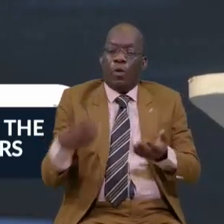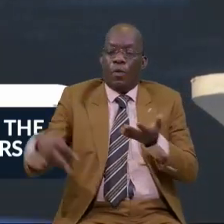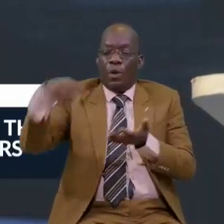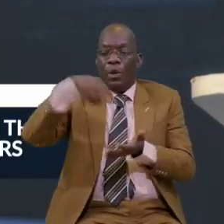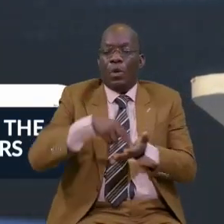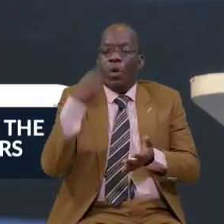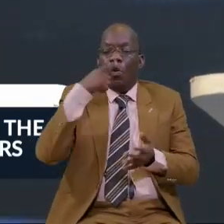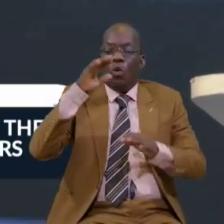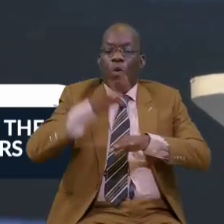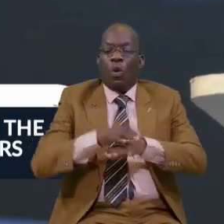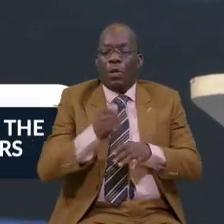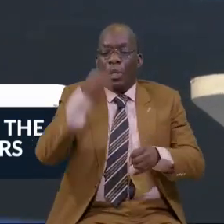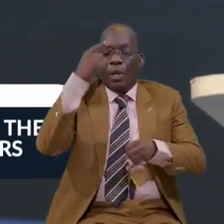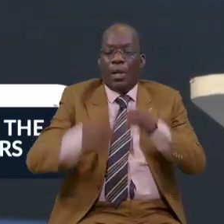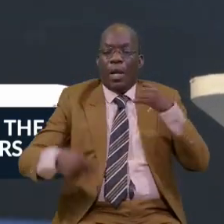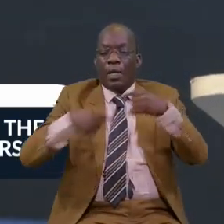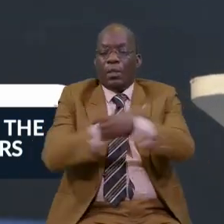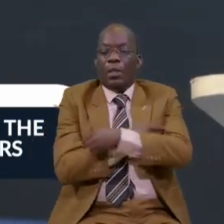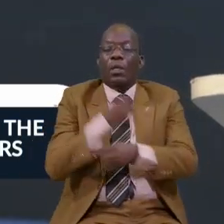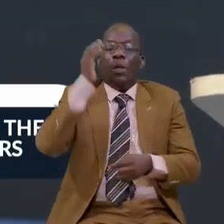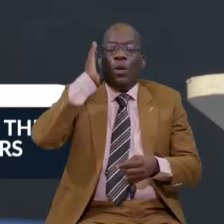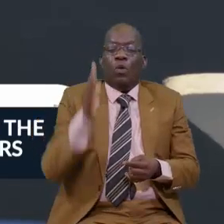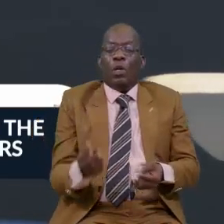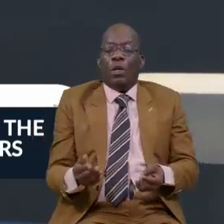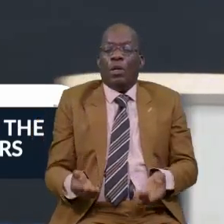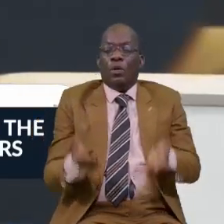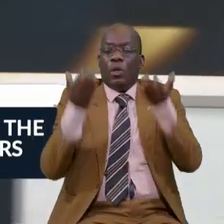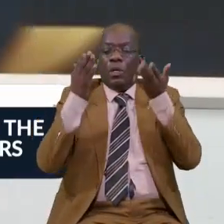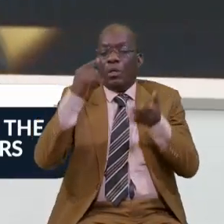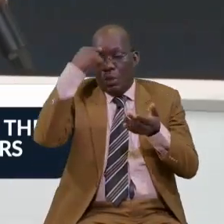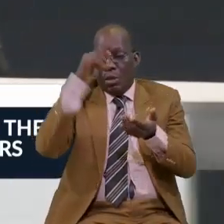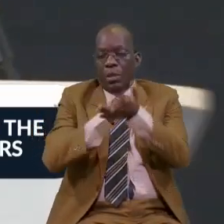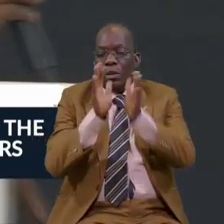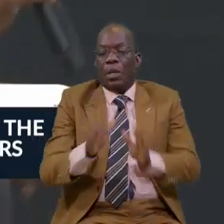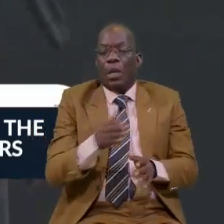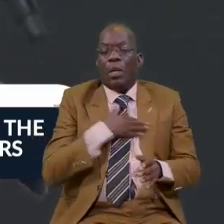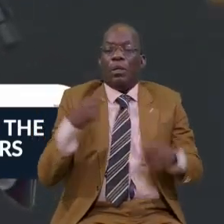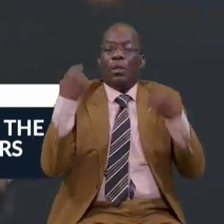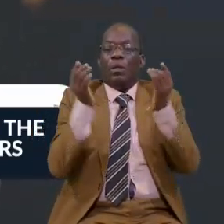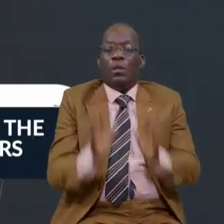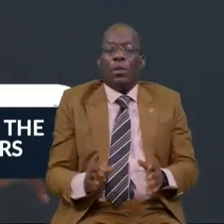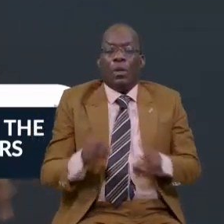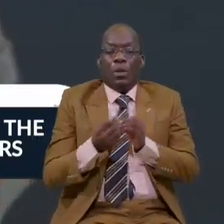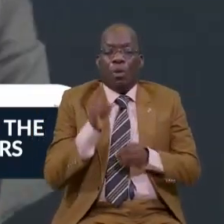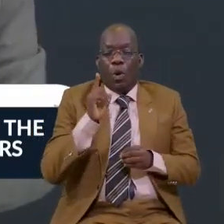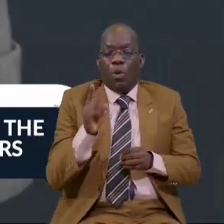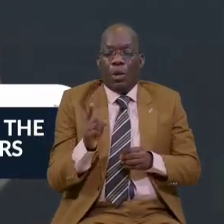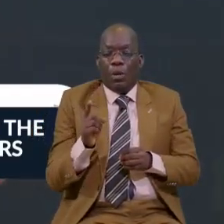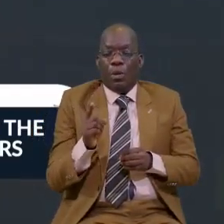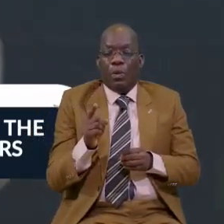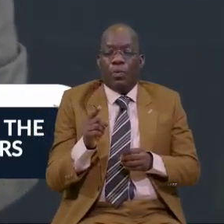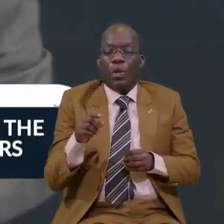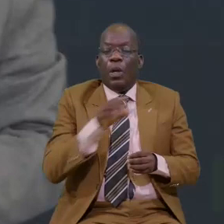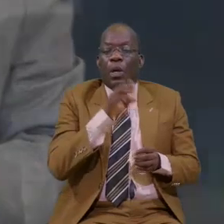last day will raise saints and sinners. Look at number one. Number one, talking about Christ, is